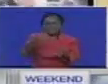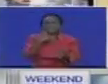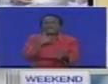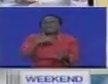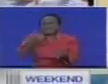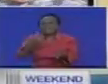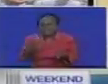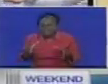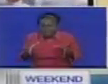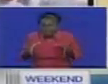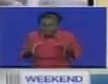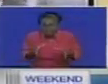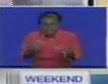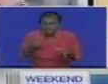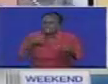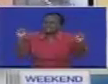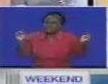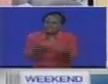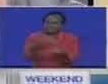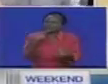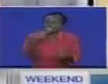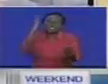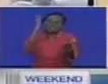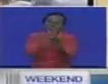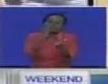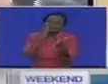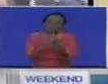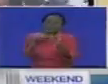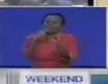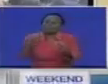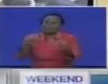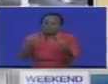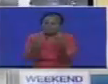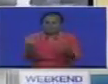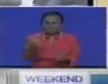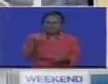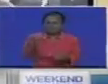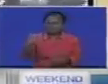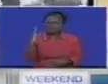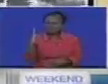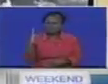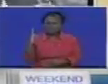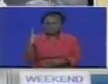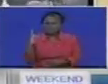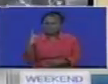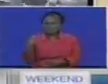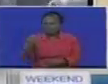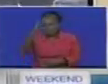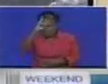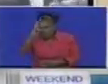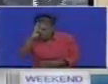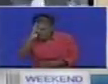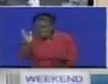in. So at the end of the day, I was not able to tell who exactly caused this chaos. What did you hire for security? We hired the police, and